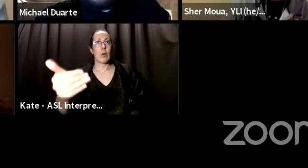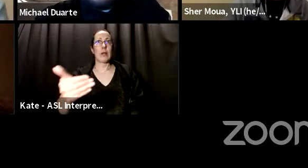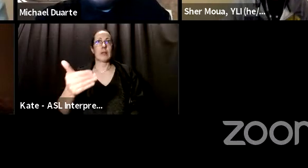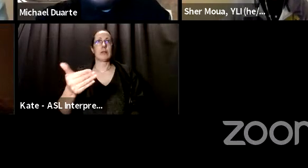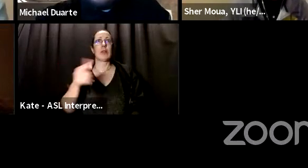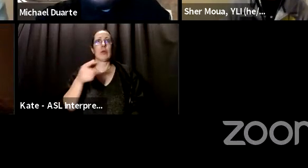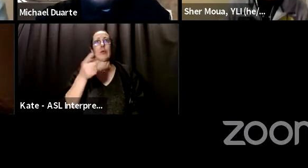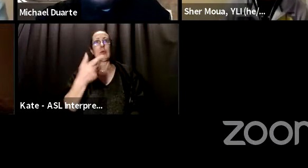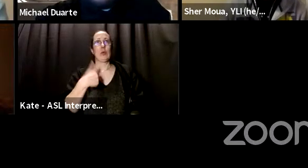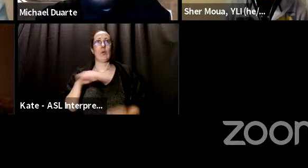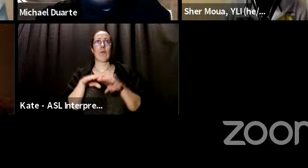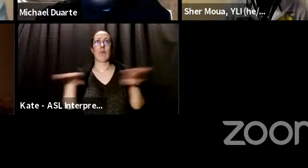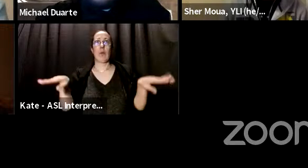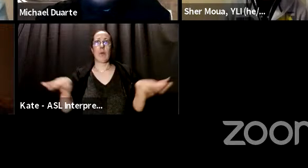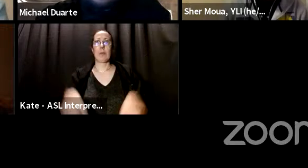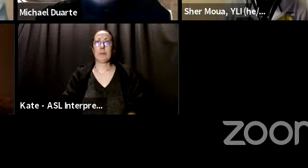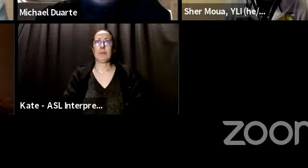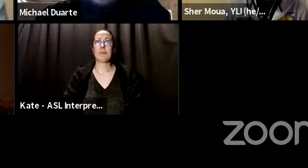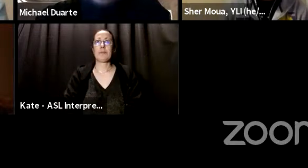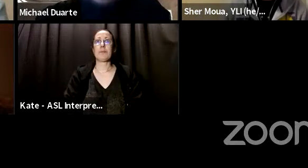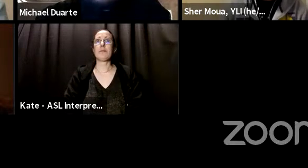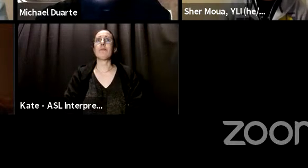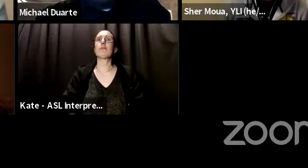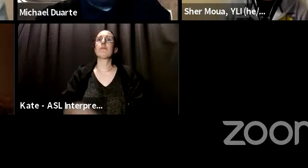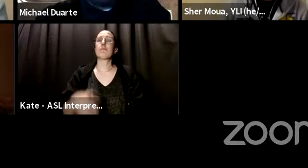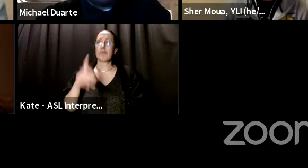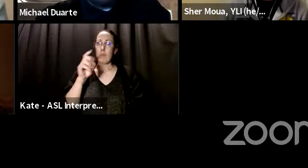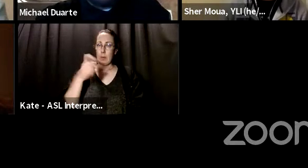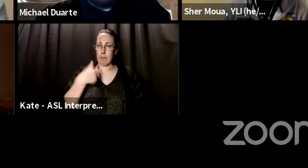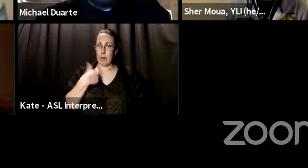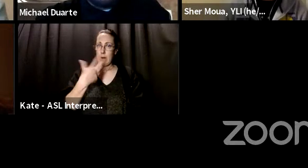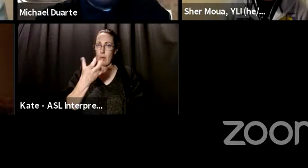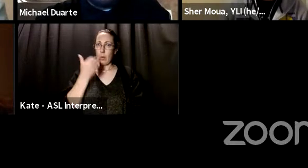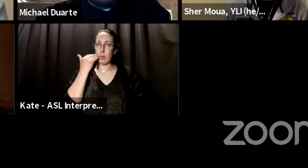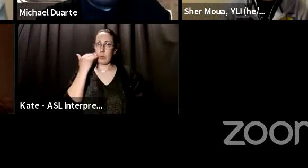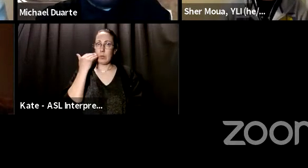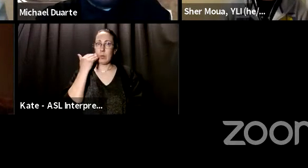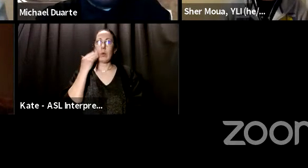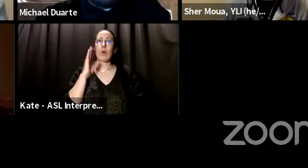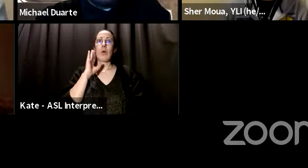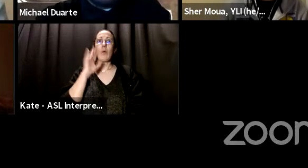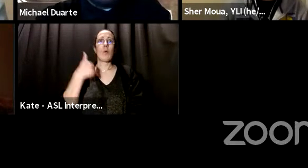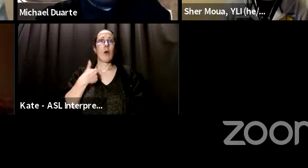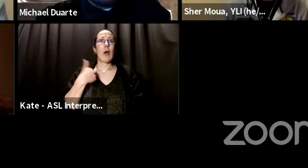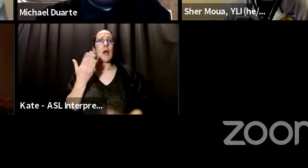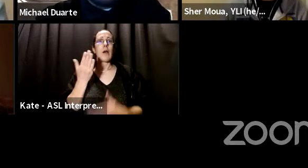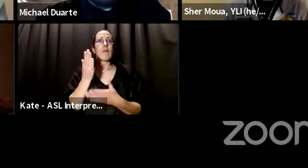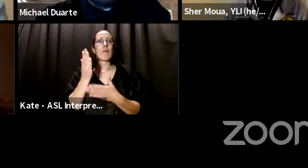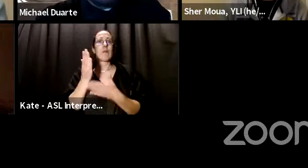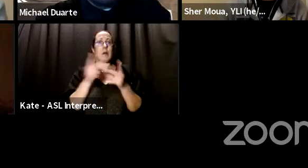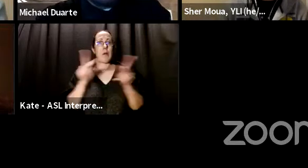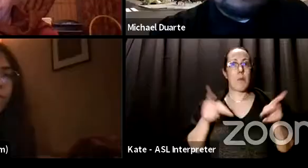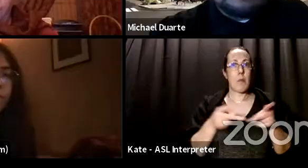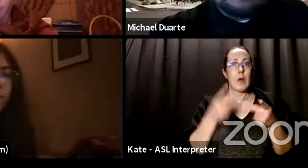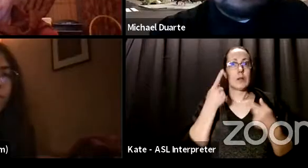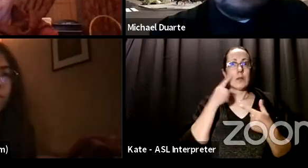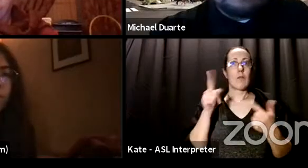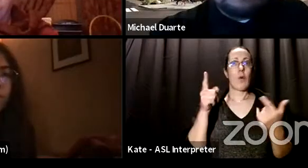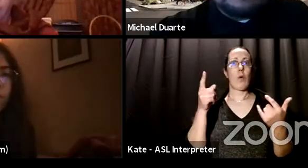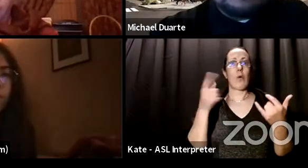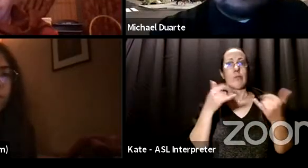floor. Okay, I just would like to know, will there be some facilities for